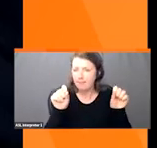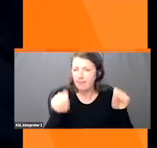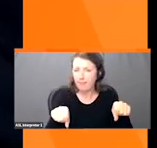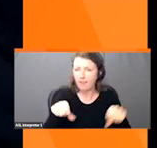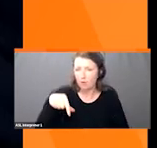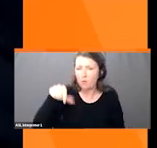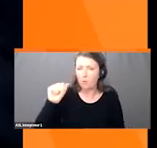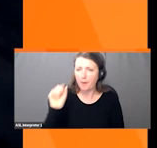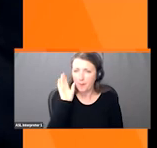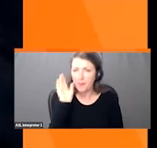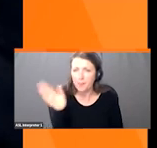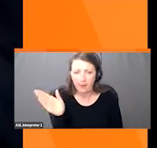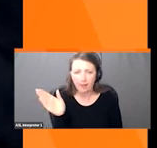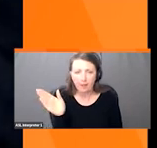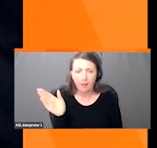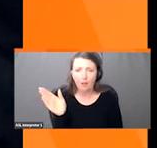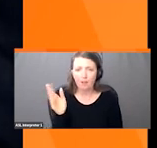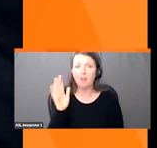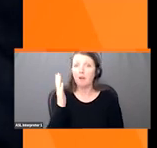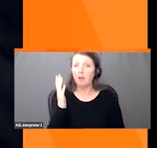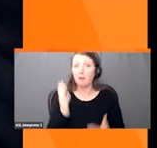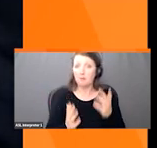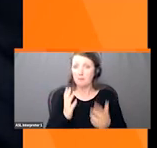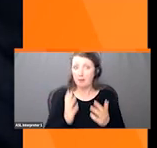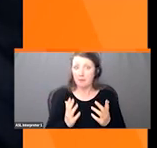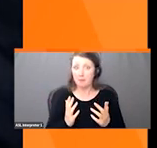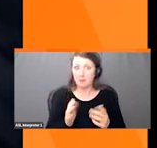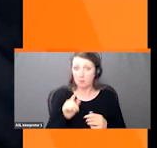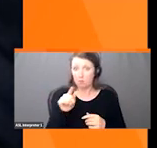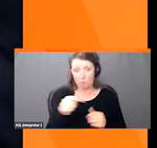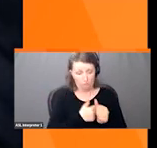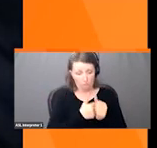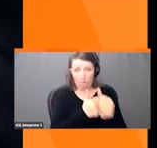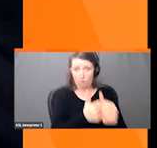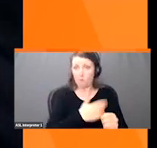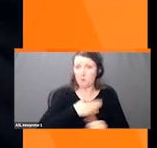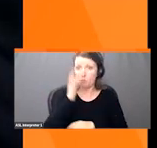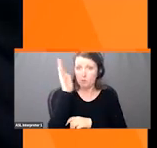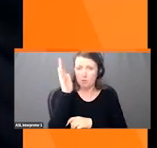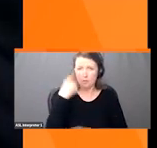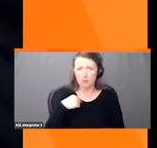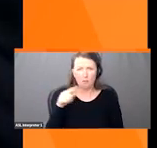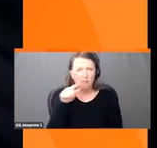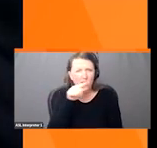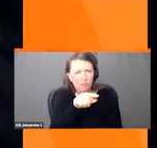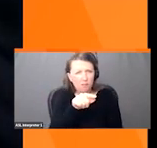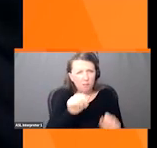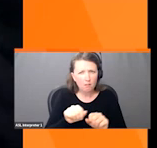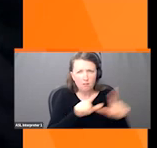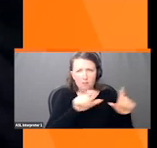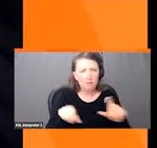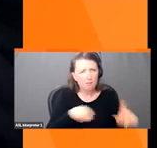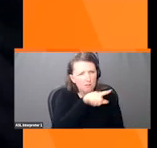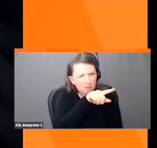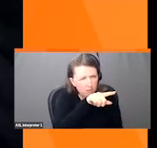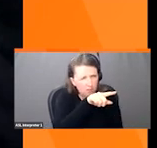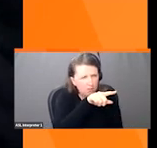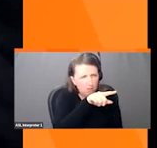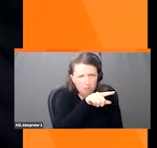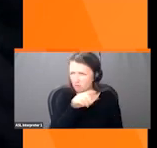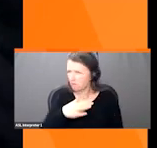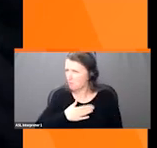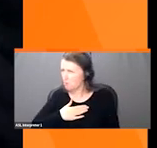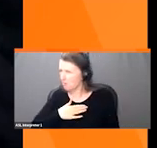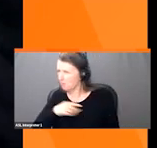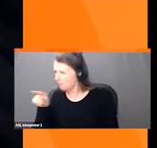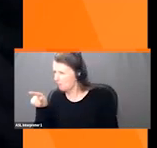that doesn't jive with what I've got it on mine, please let me know. And we are going to do a little bit between what you're going